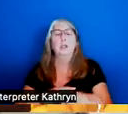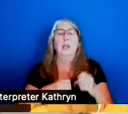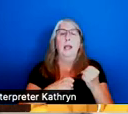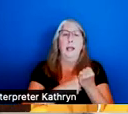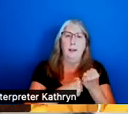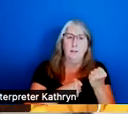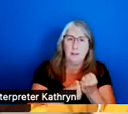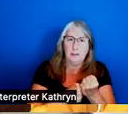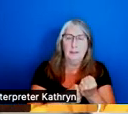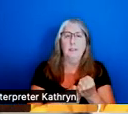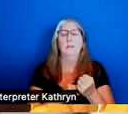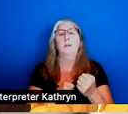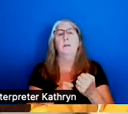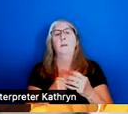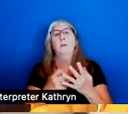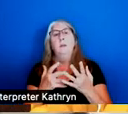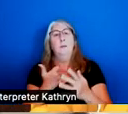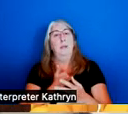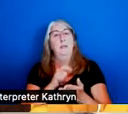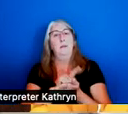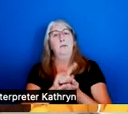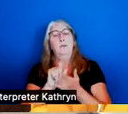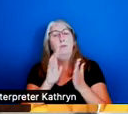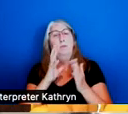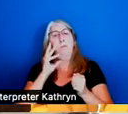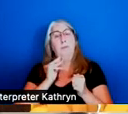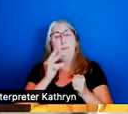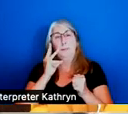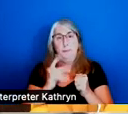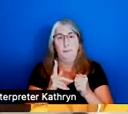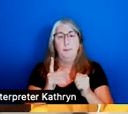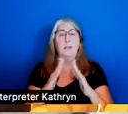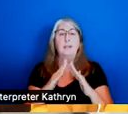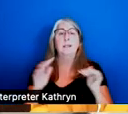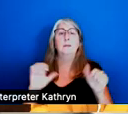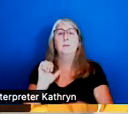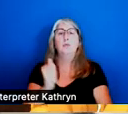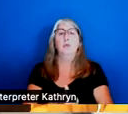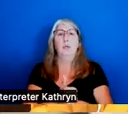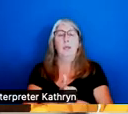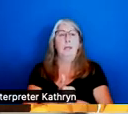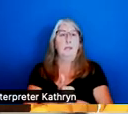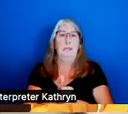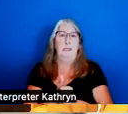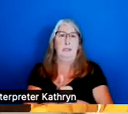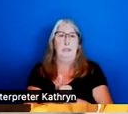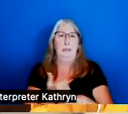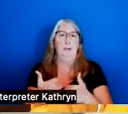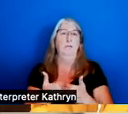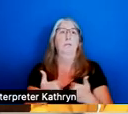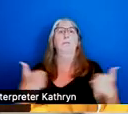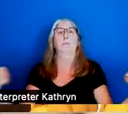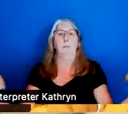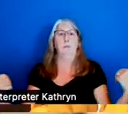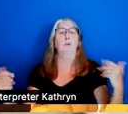work. Having worked in the law myself, a system that was created far from the communities it purports